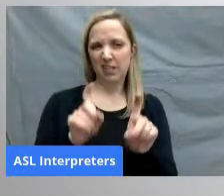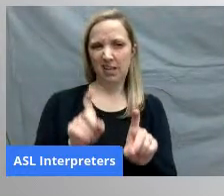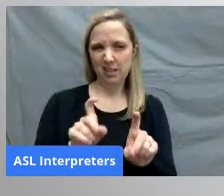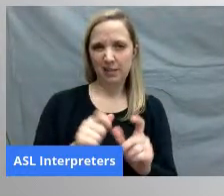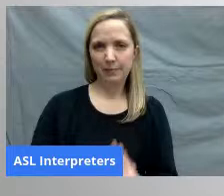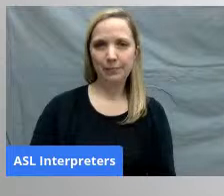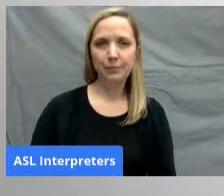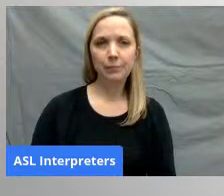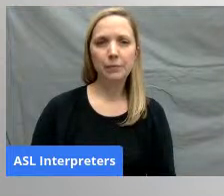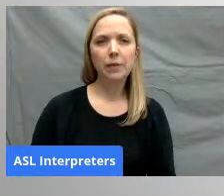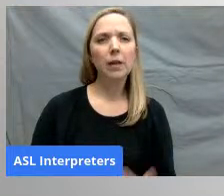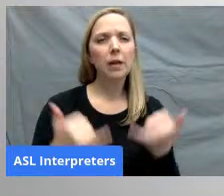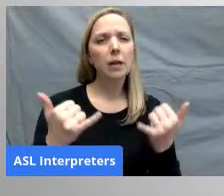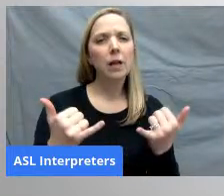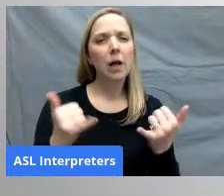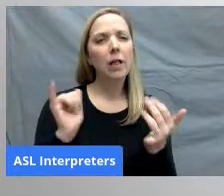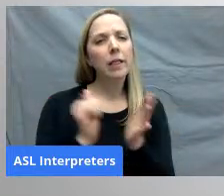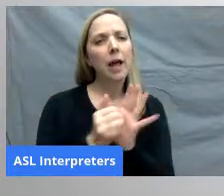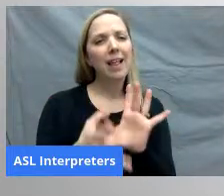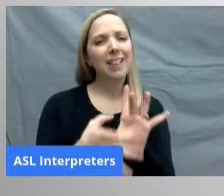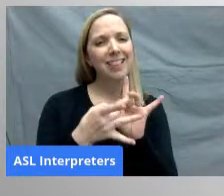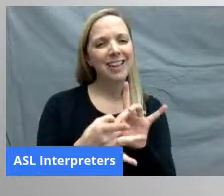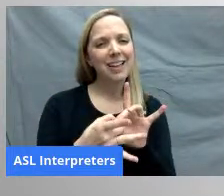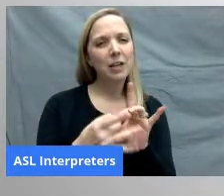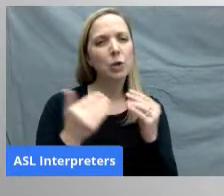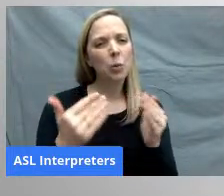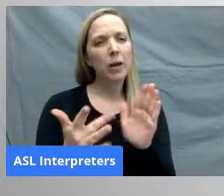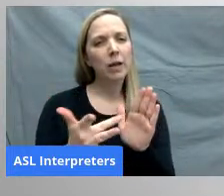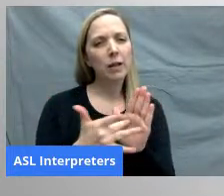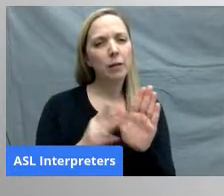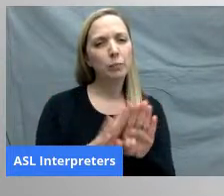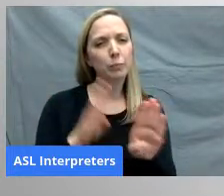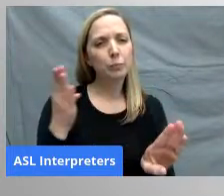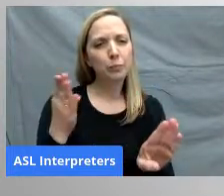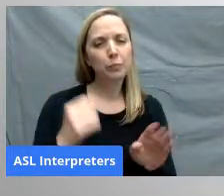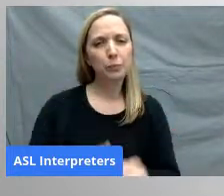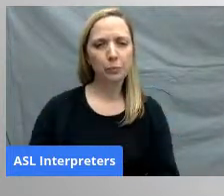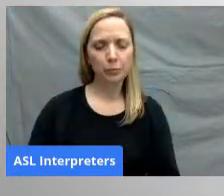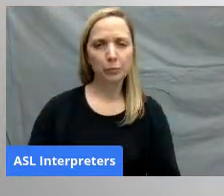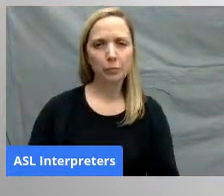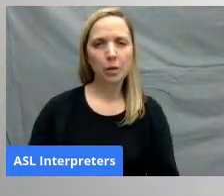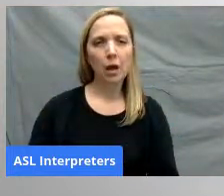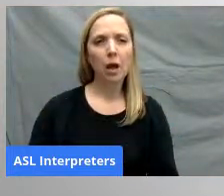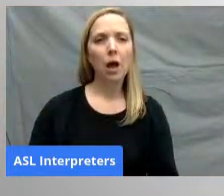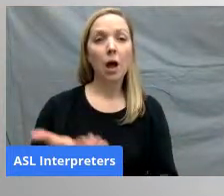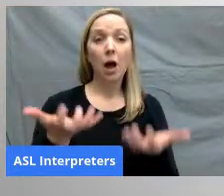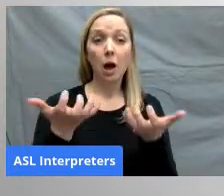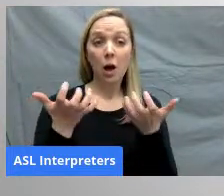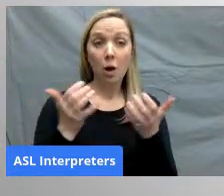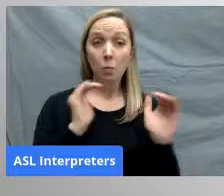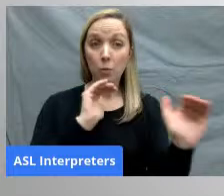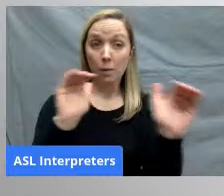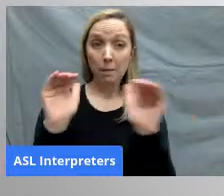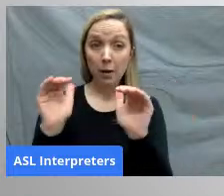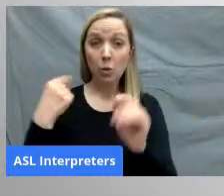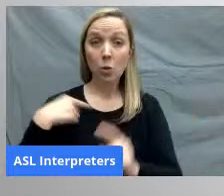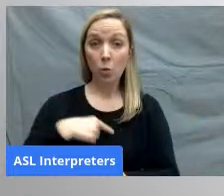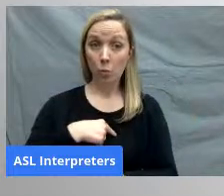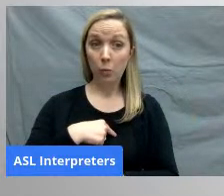If we can just click on that Clark County monitoring data, I would like to just remind everyone that the school district is following the